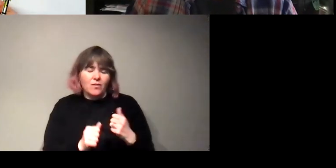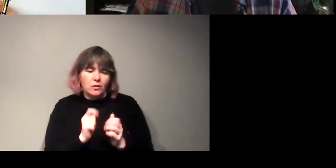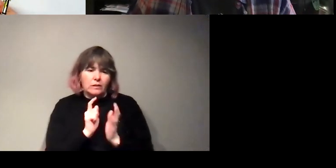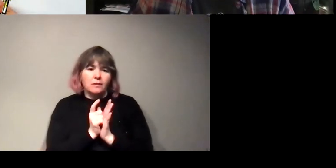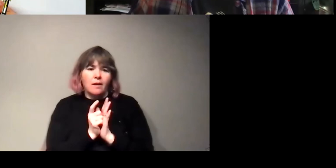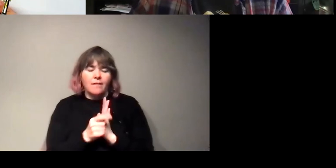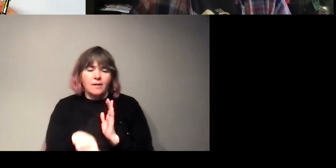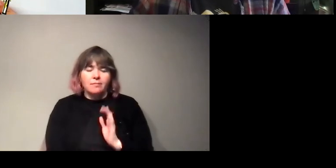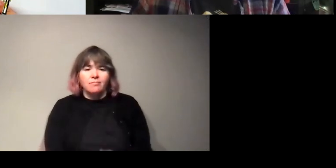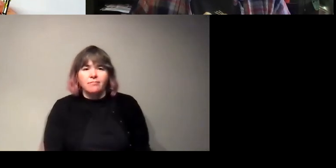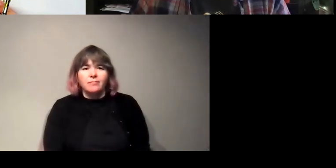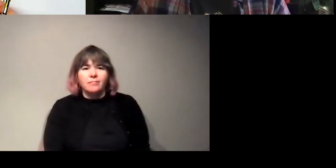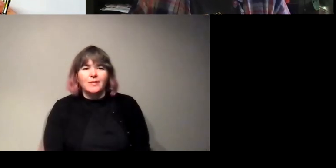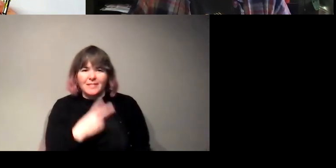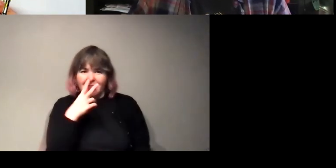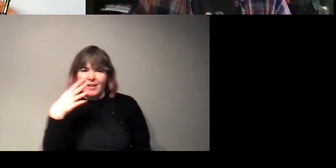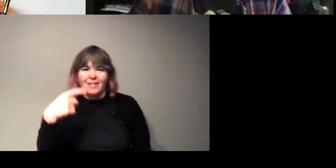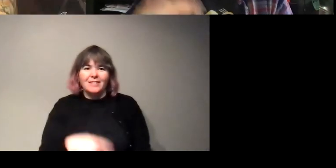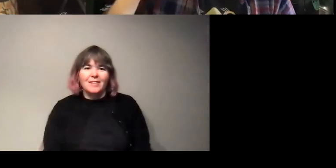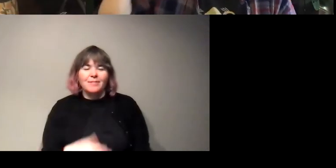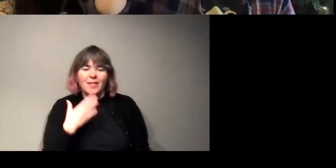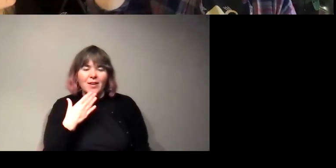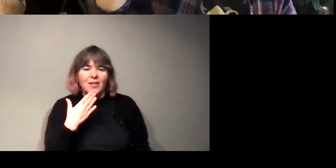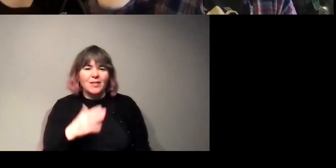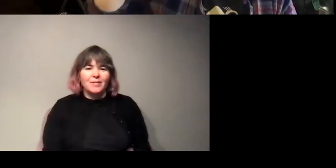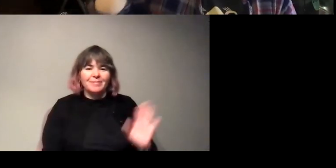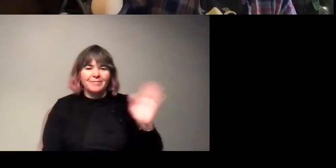So we'll catch you next time. Thanks, everybody.